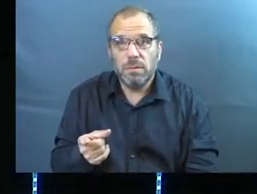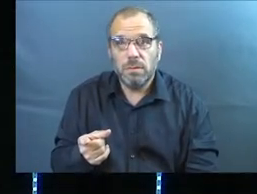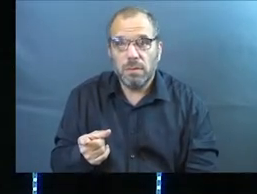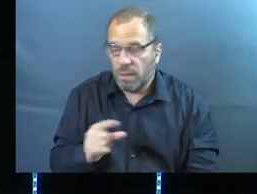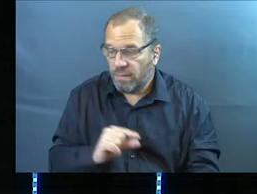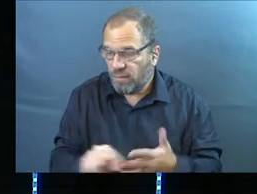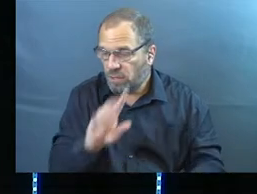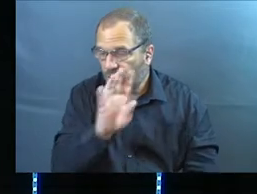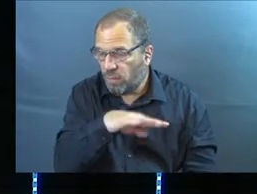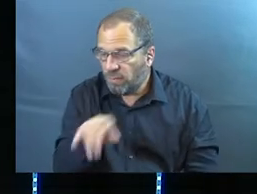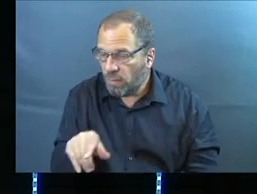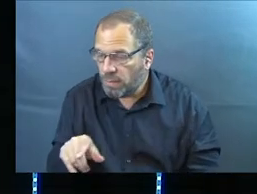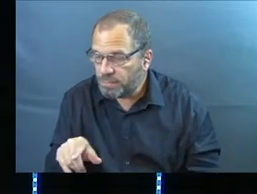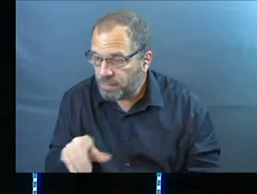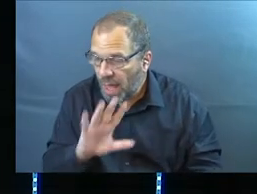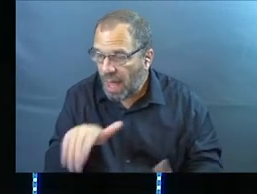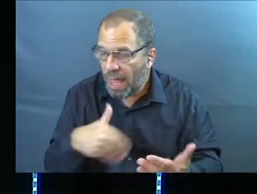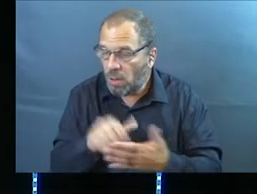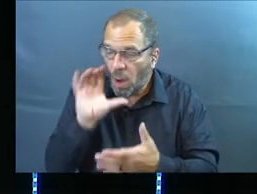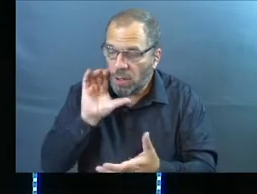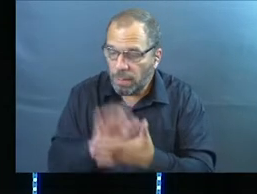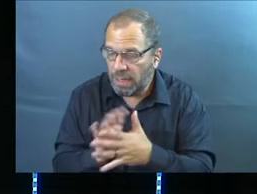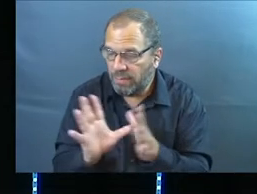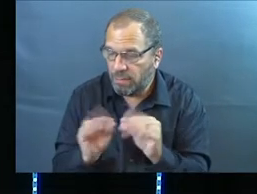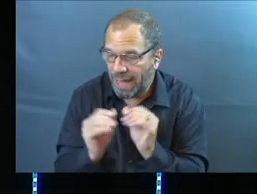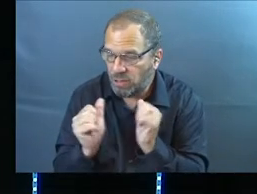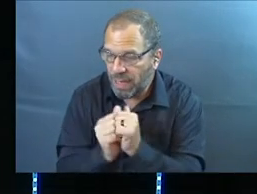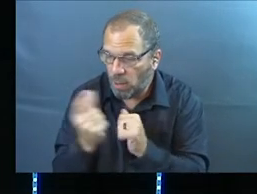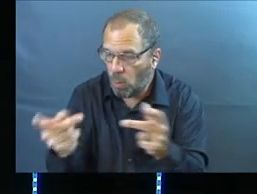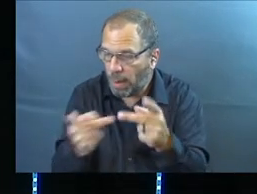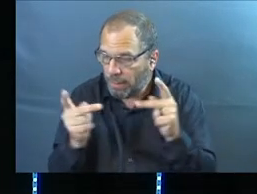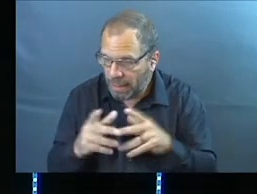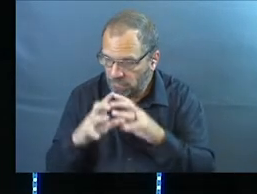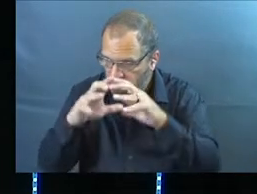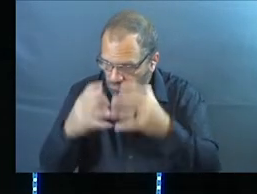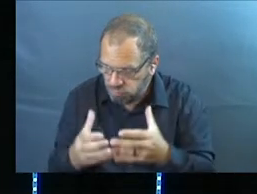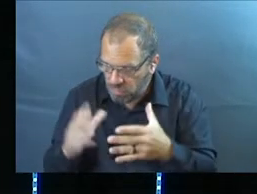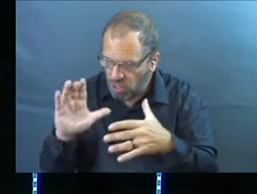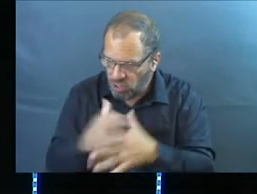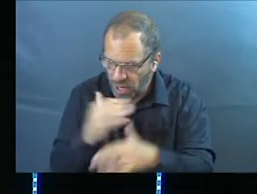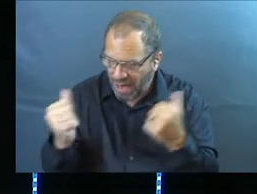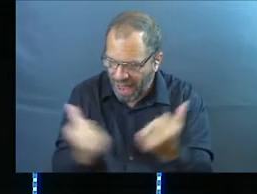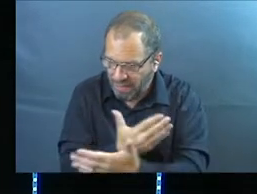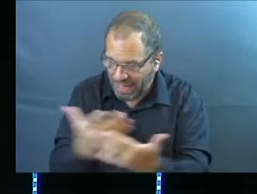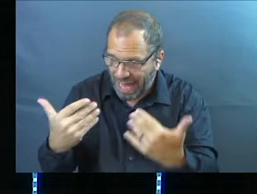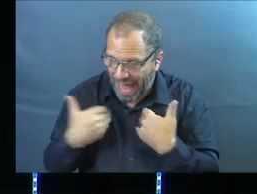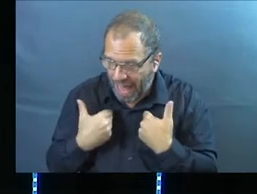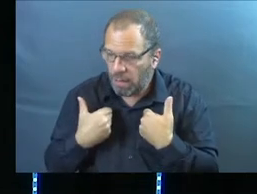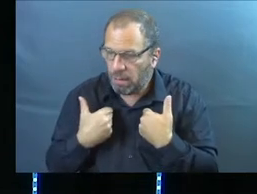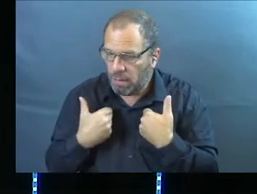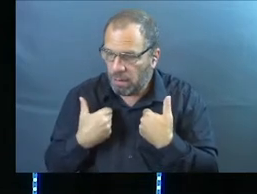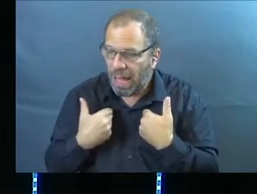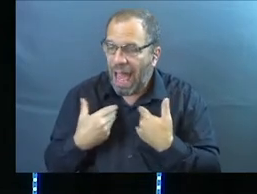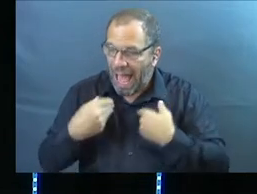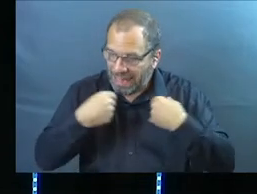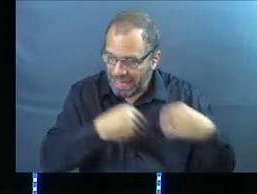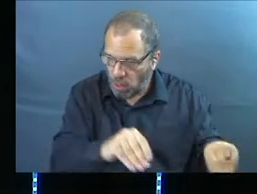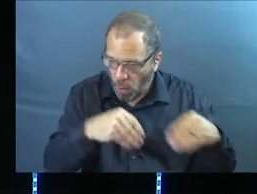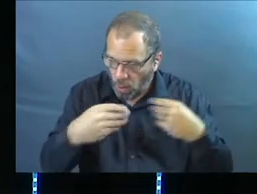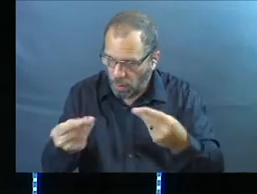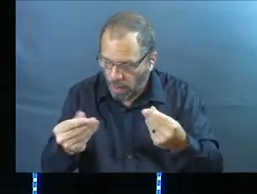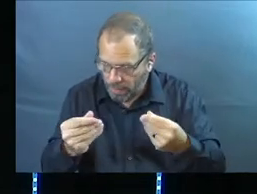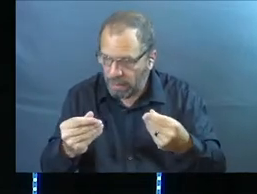And then verse 44, and all the believers met together in one place and shared everything that they had. And they sold their